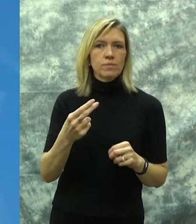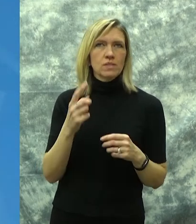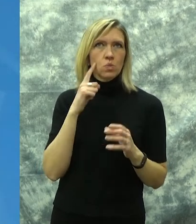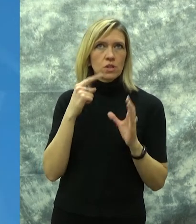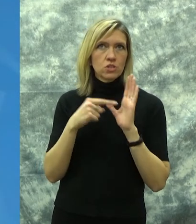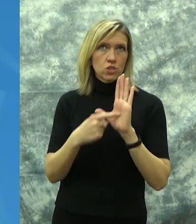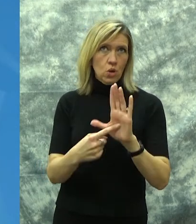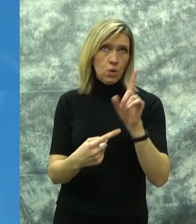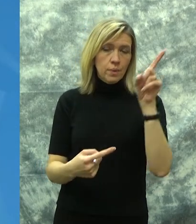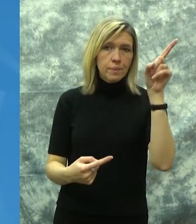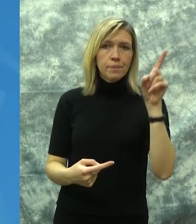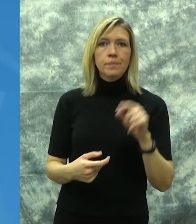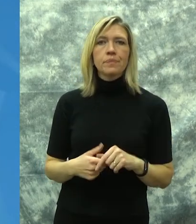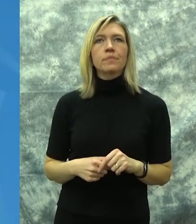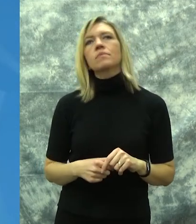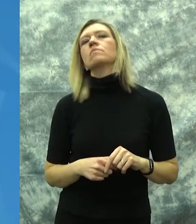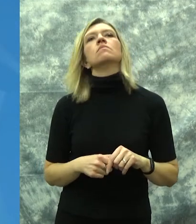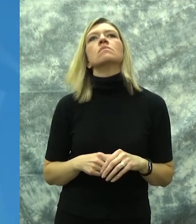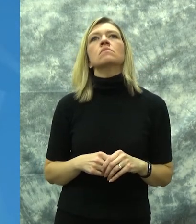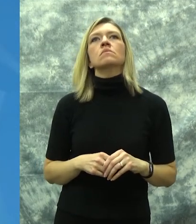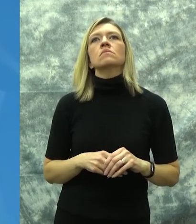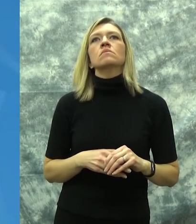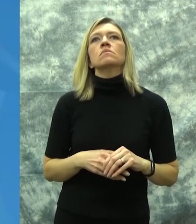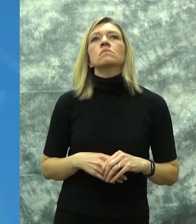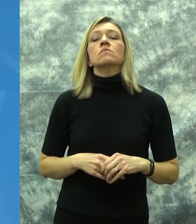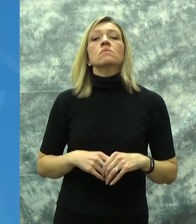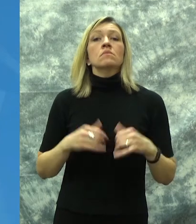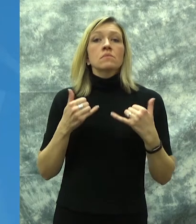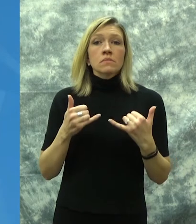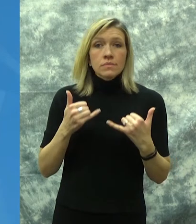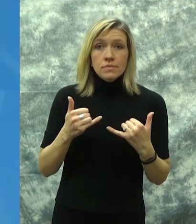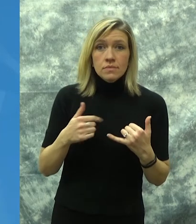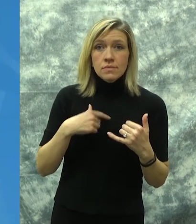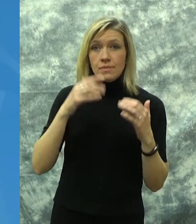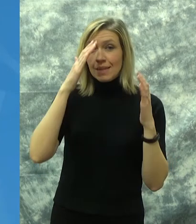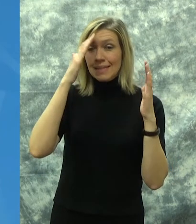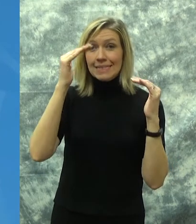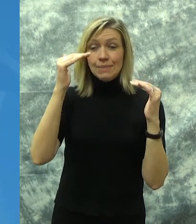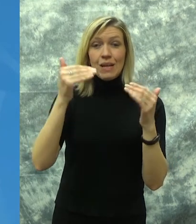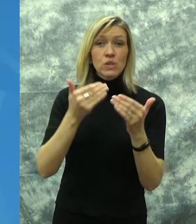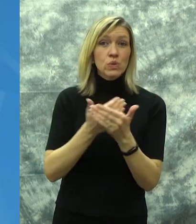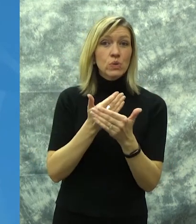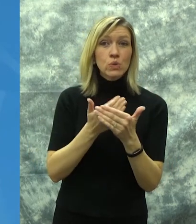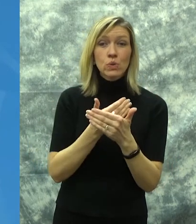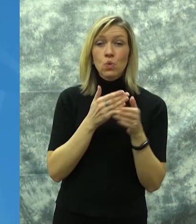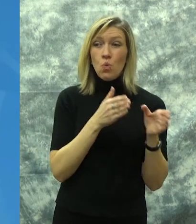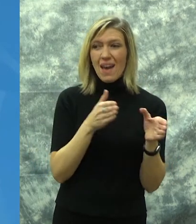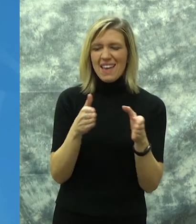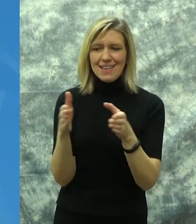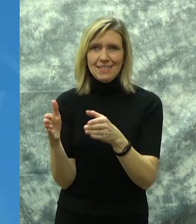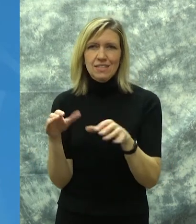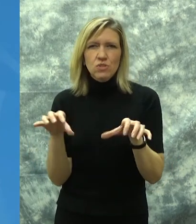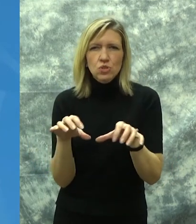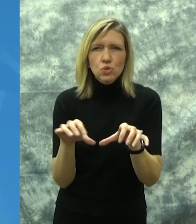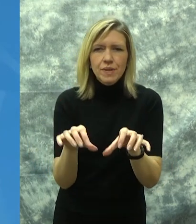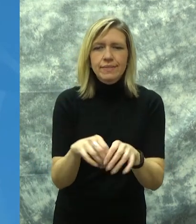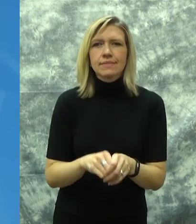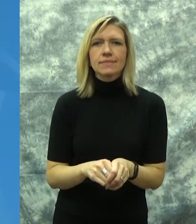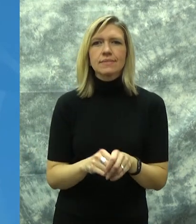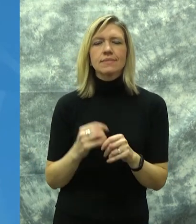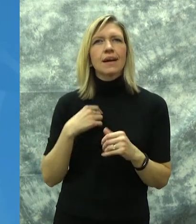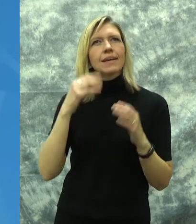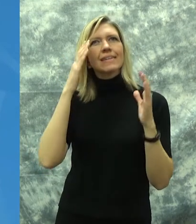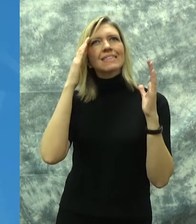well. Today, I expect new ways of doing things. I expect everything in my experience